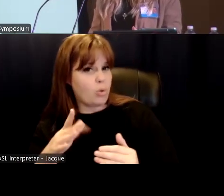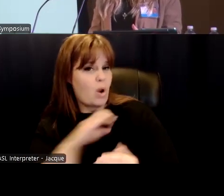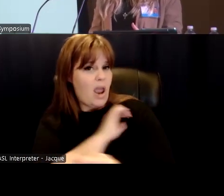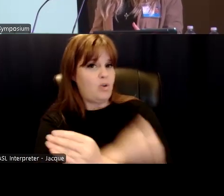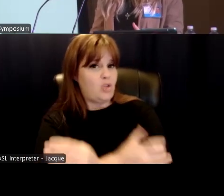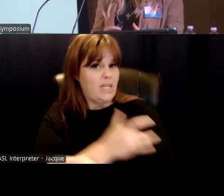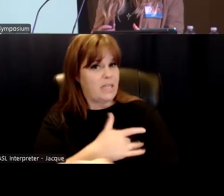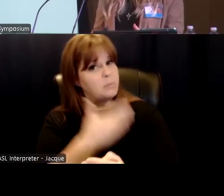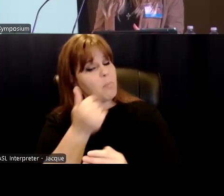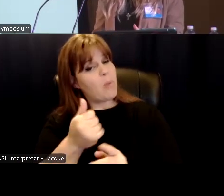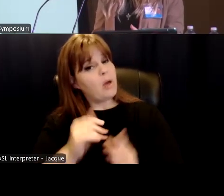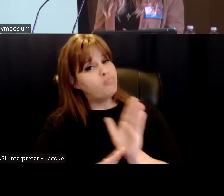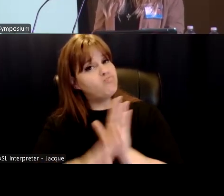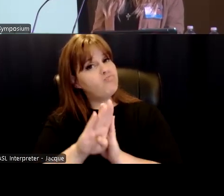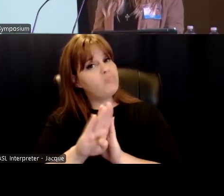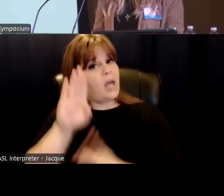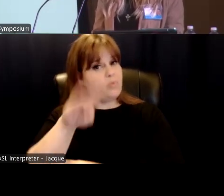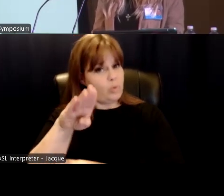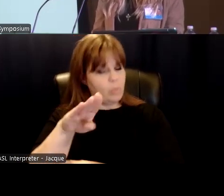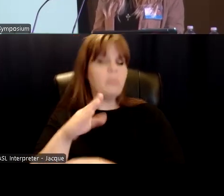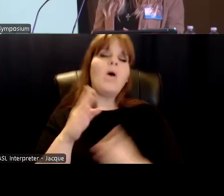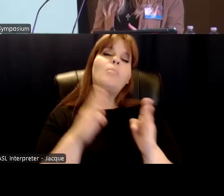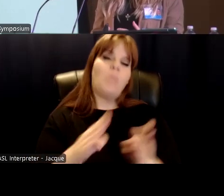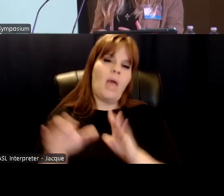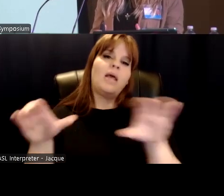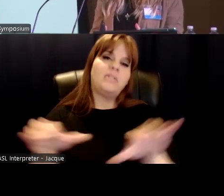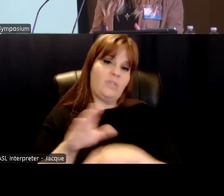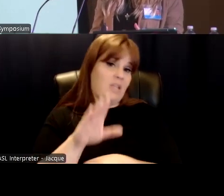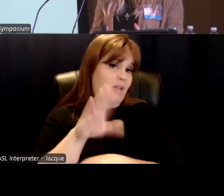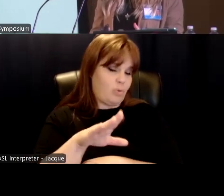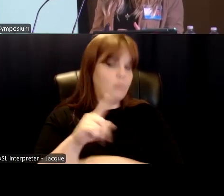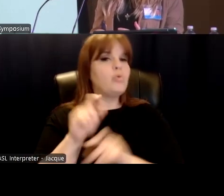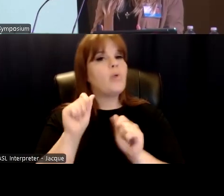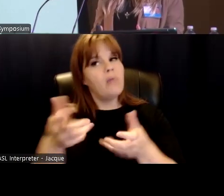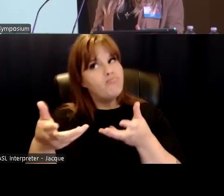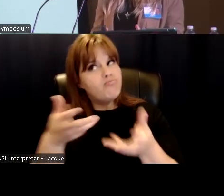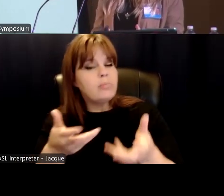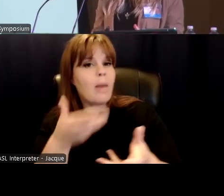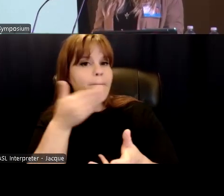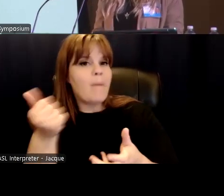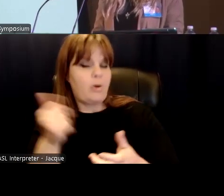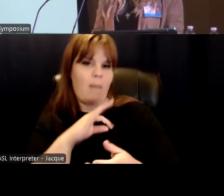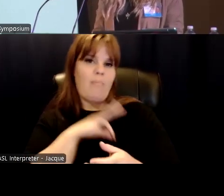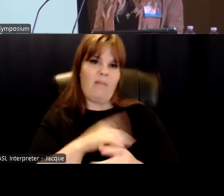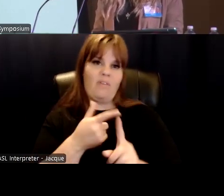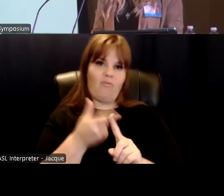afternoons, then you might plan activities in the afternoons so that you can engage in them better and benefit from